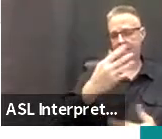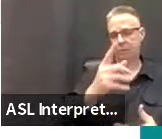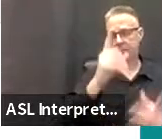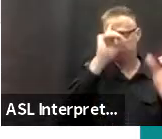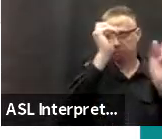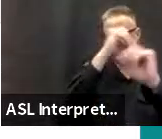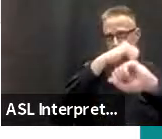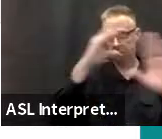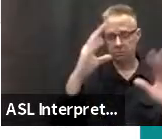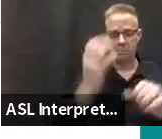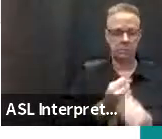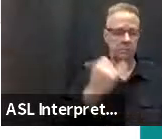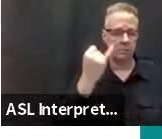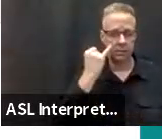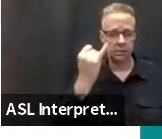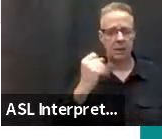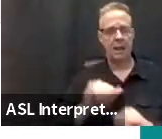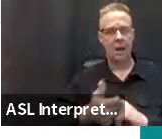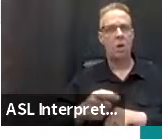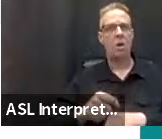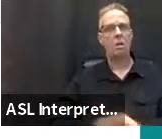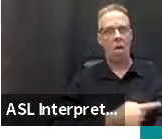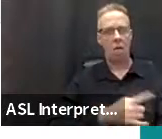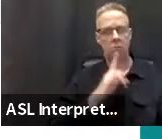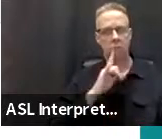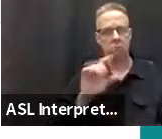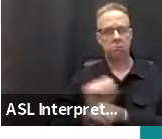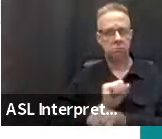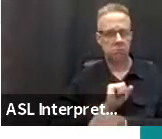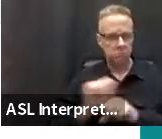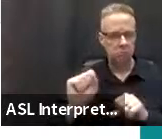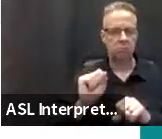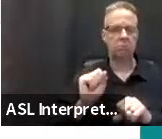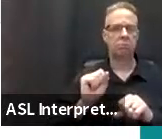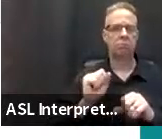of how long it would probably take. And